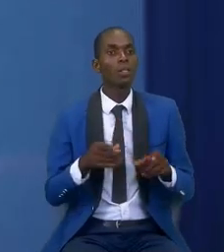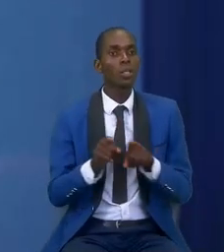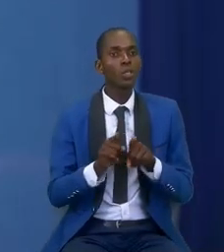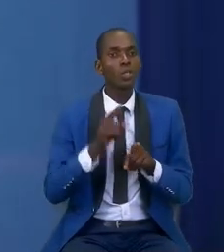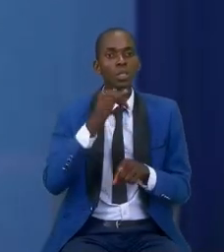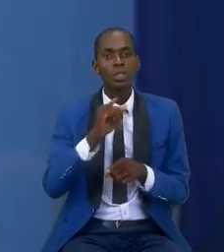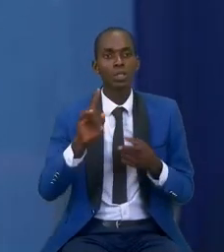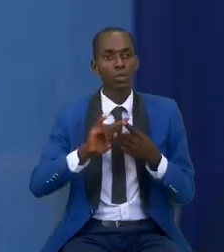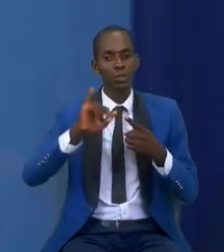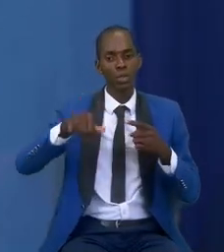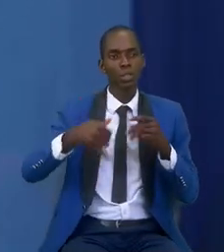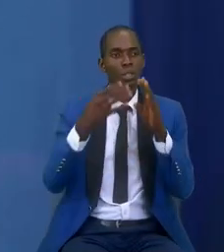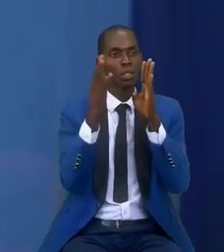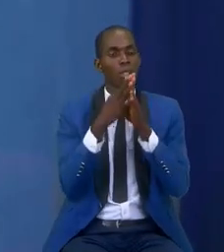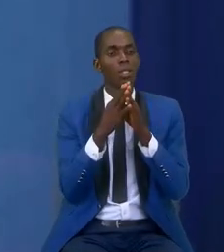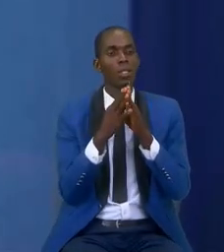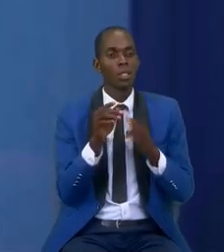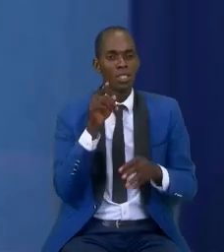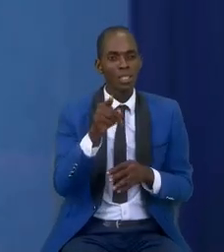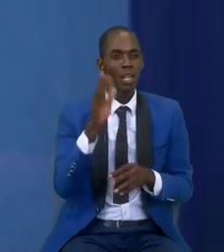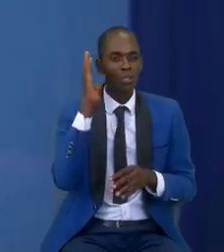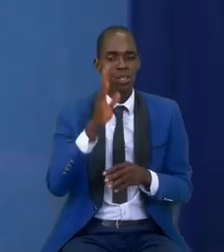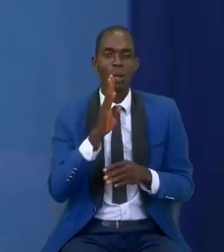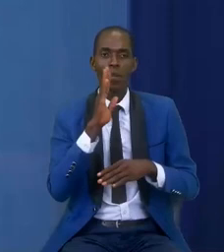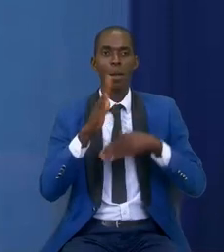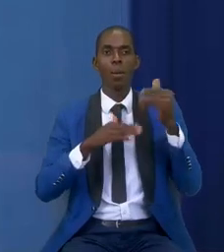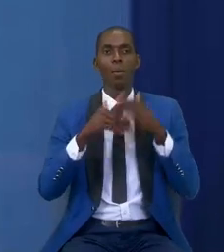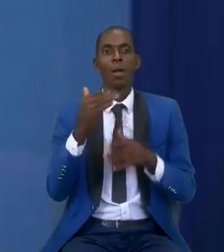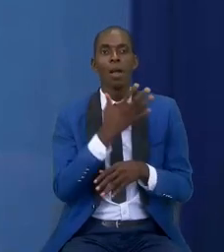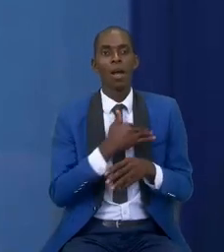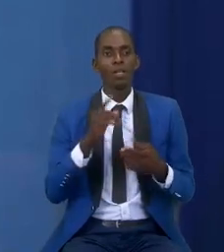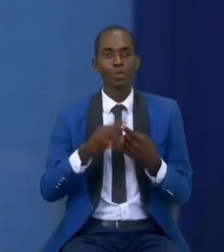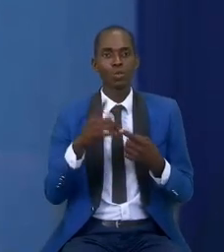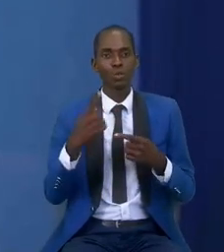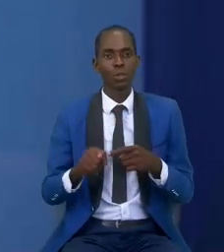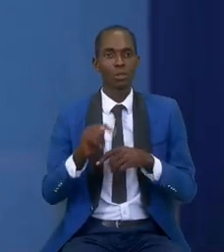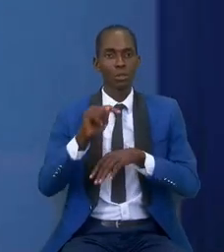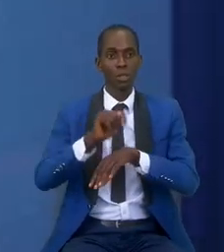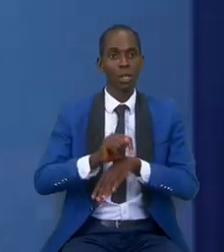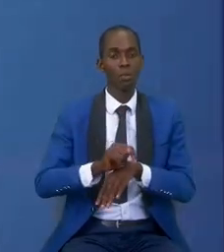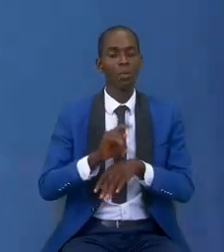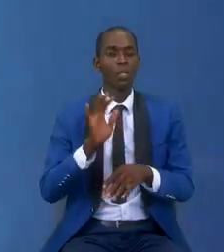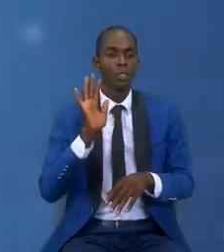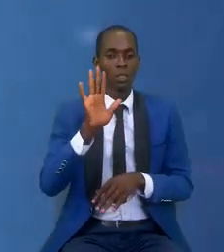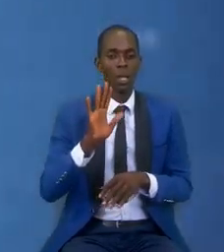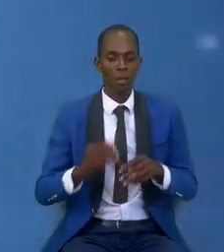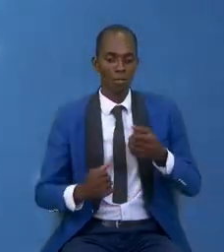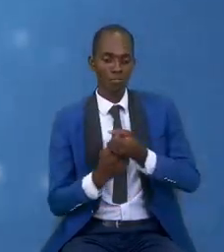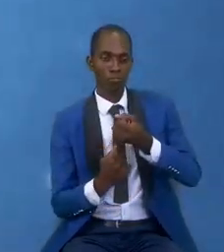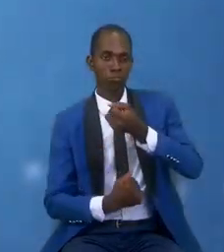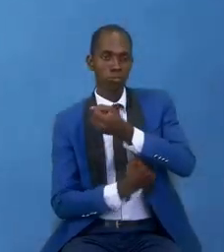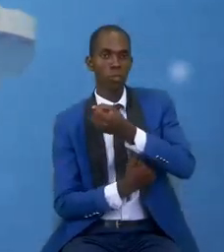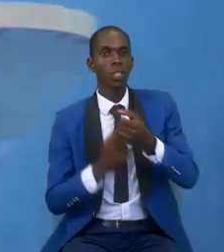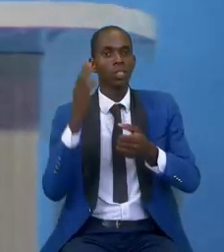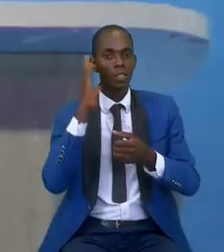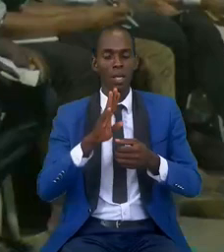unto the temple that Foundation Shall Believe the word of God will be performed